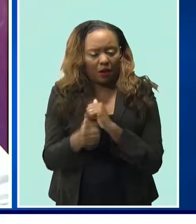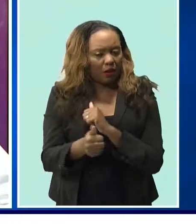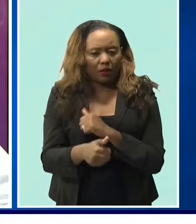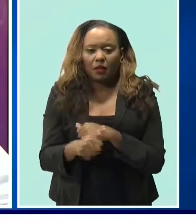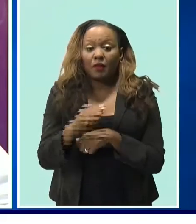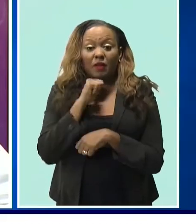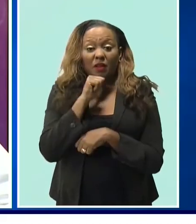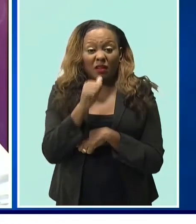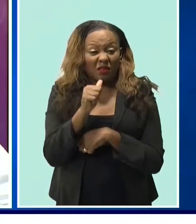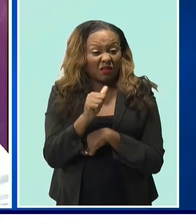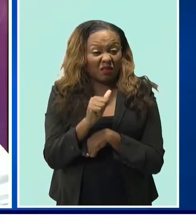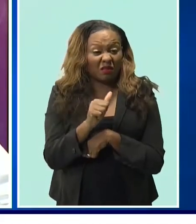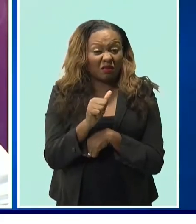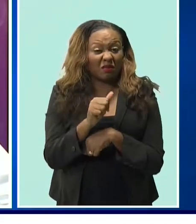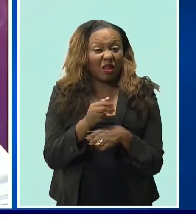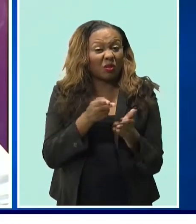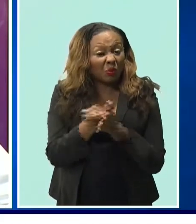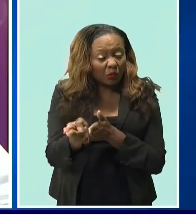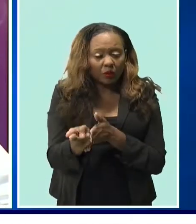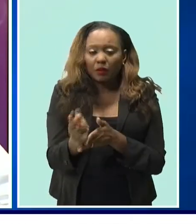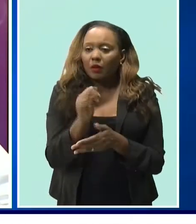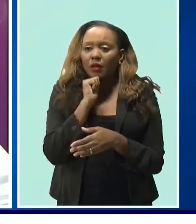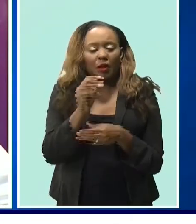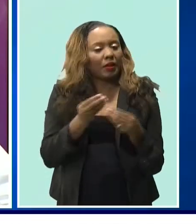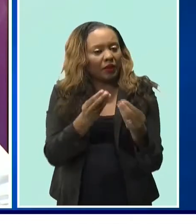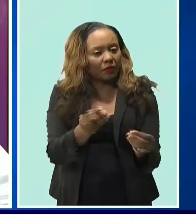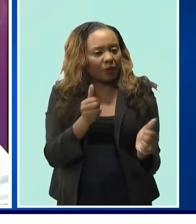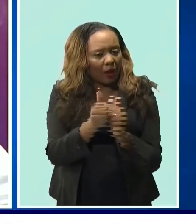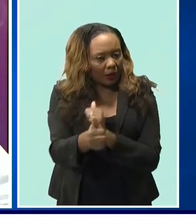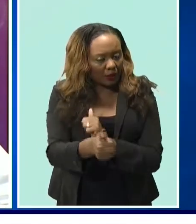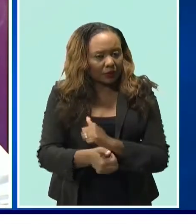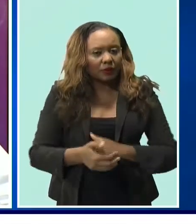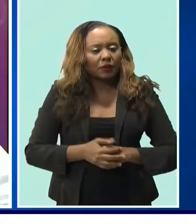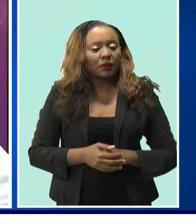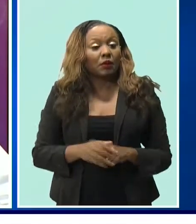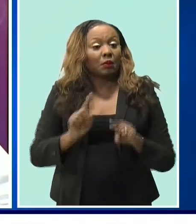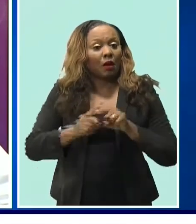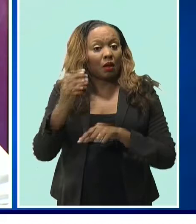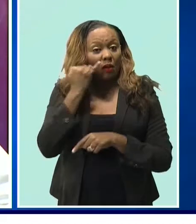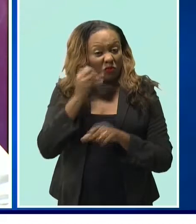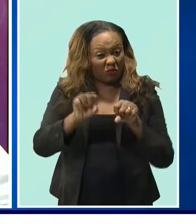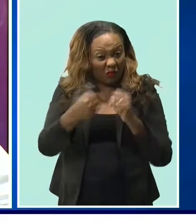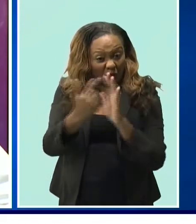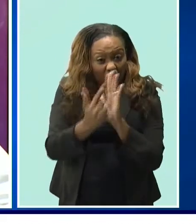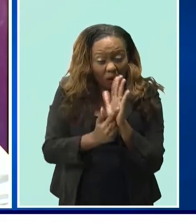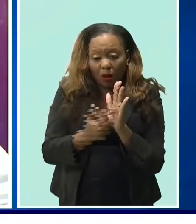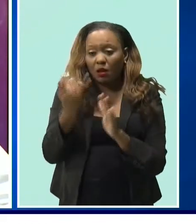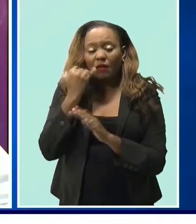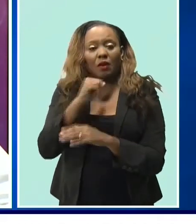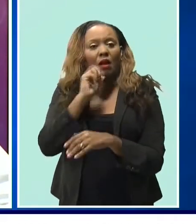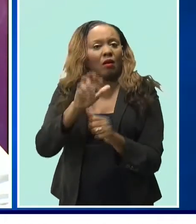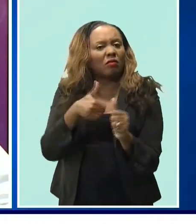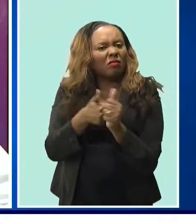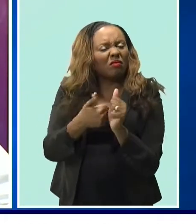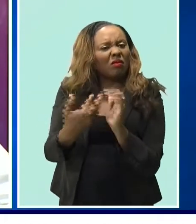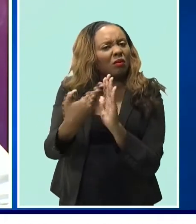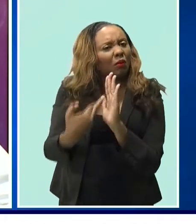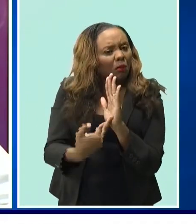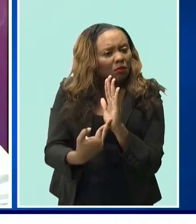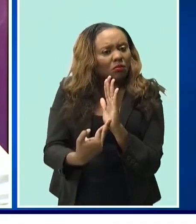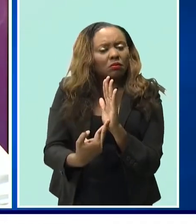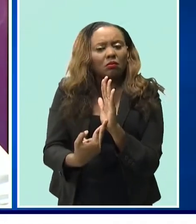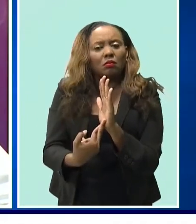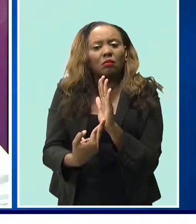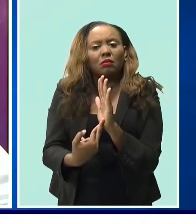genuine. But the flouting of orders or the flouting of directives or the flouting of advice